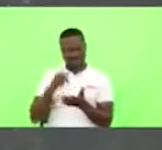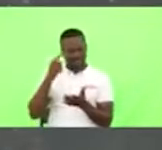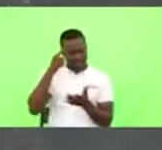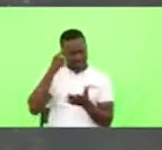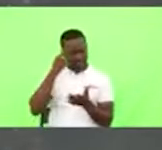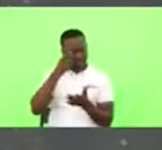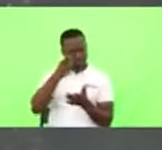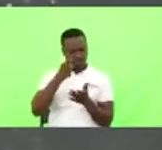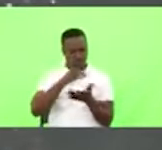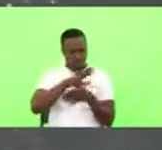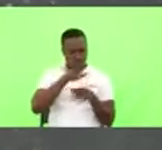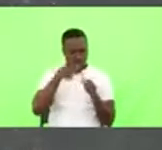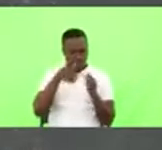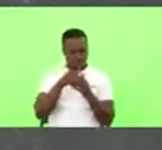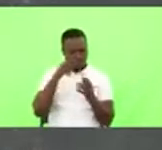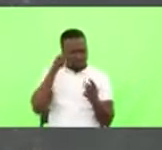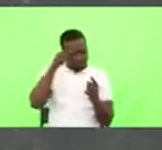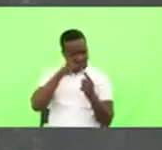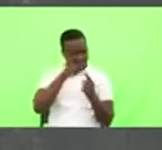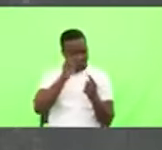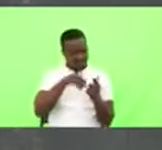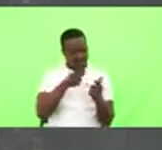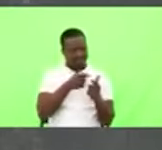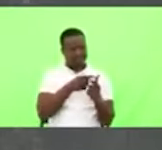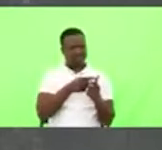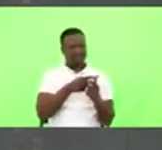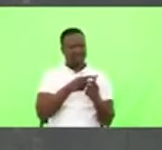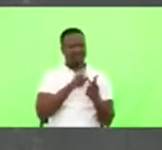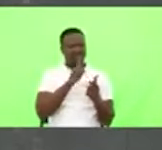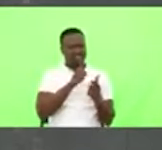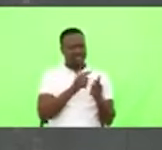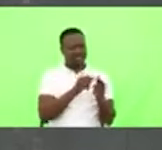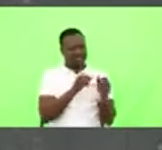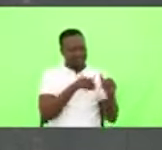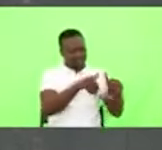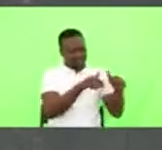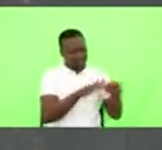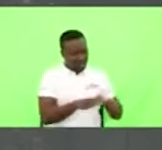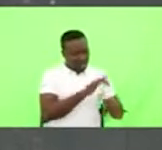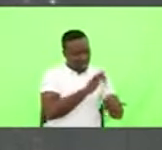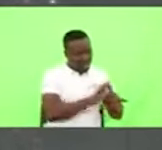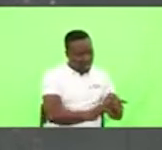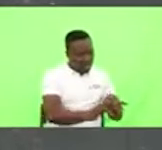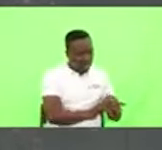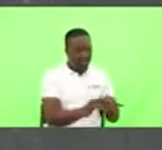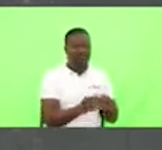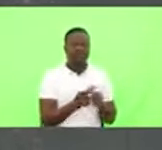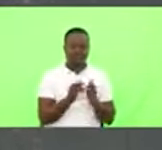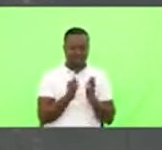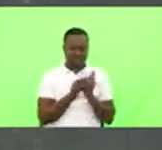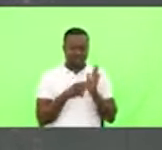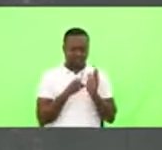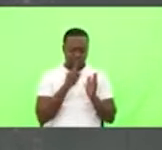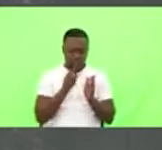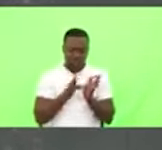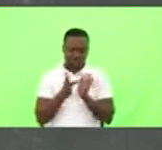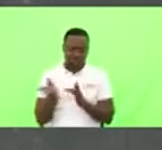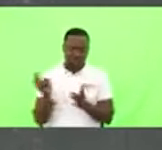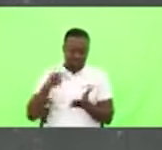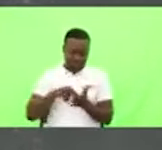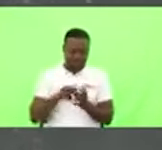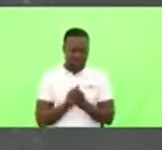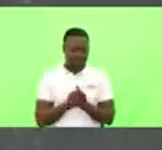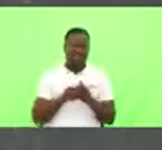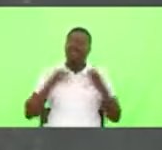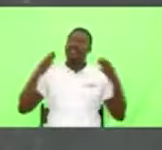one. The evidence of an empty tomb. Would that be right? Fine. Even the